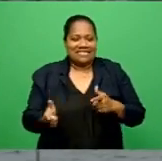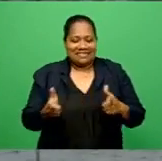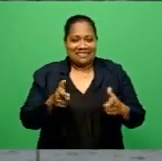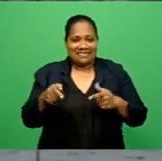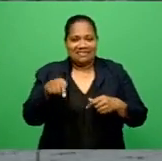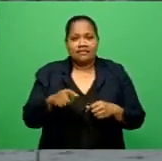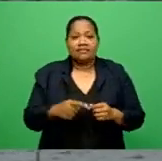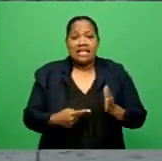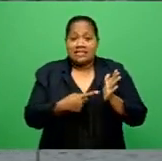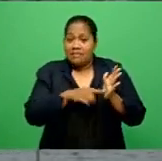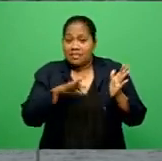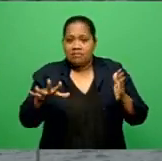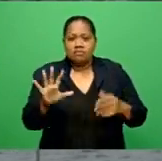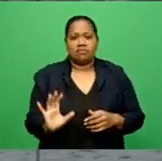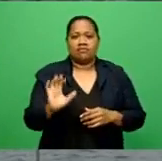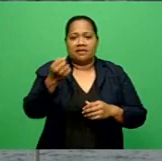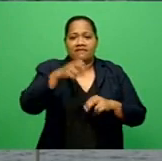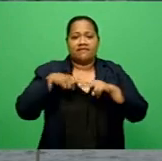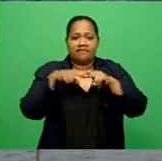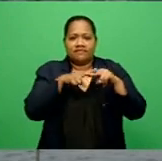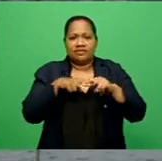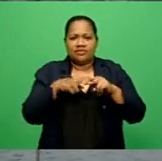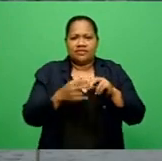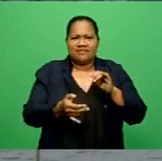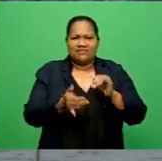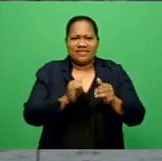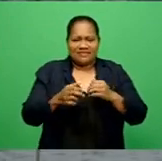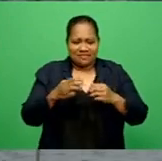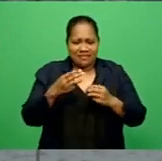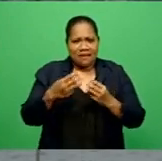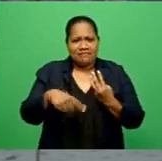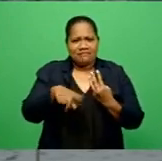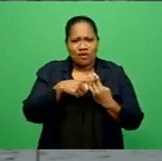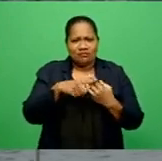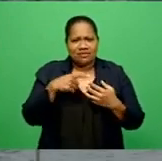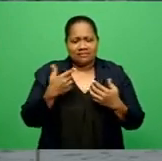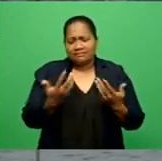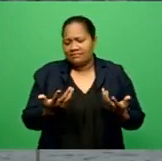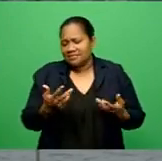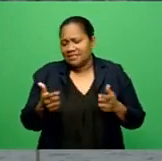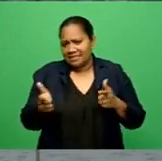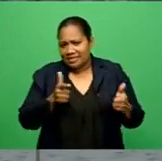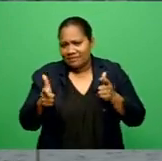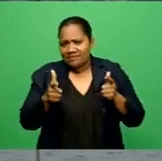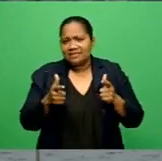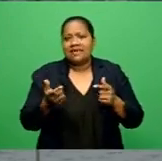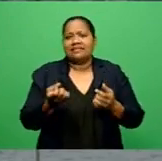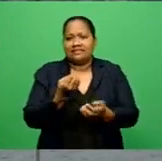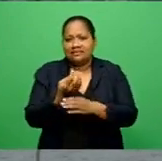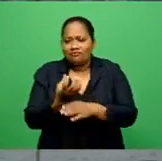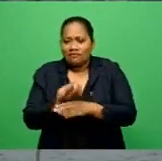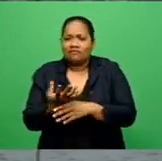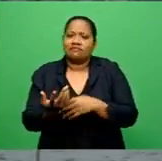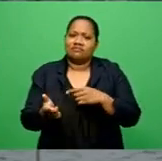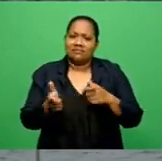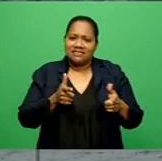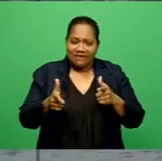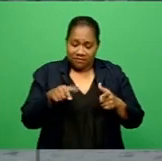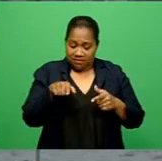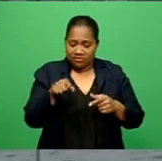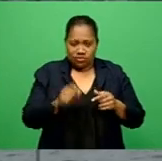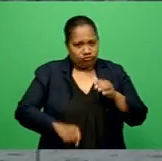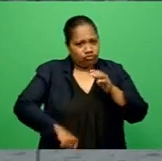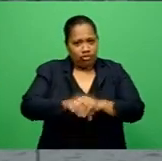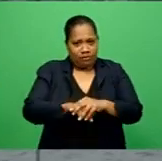the winners of the Fiji Bita Mara 7s and Fiji Bita Savusavu 7s and will be the top contender to look out for.